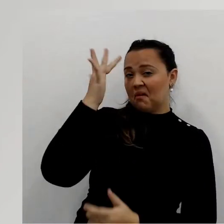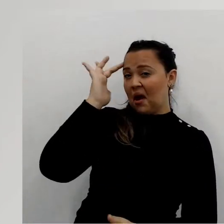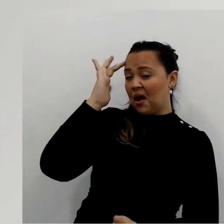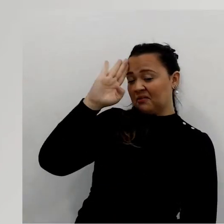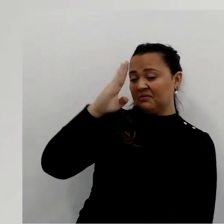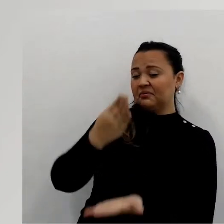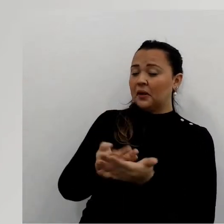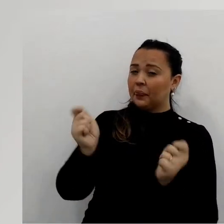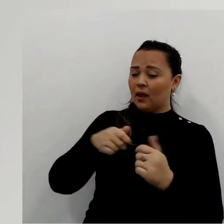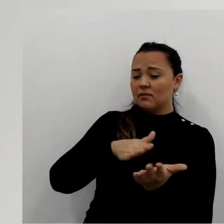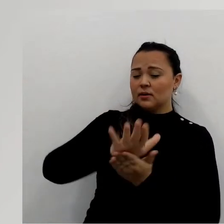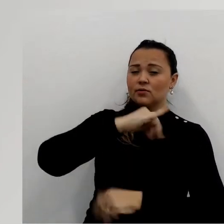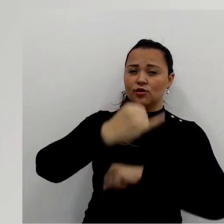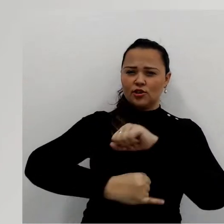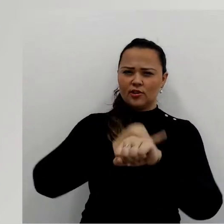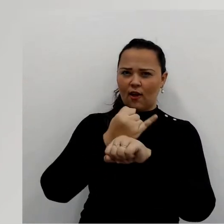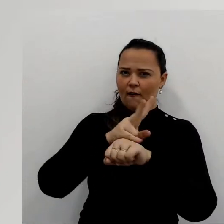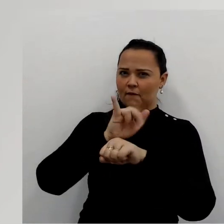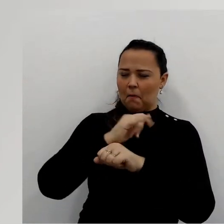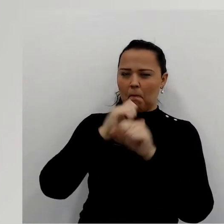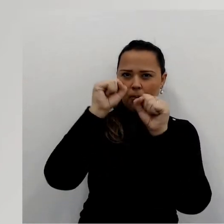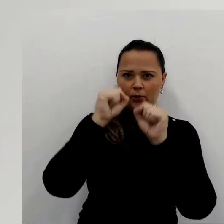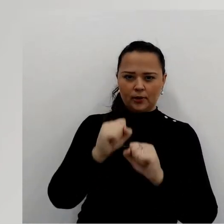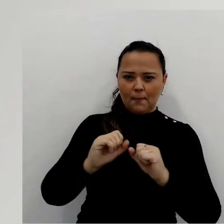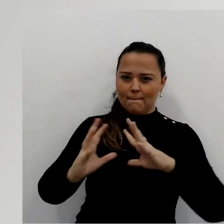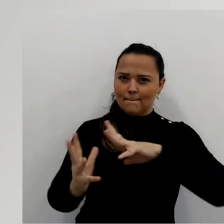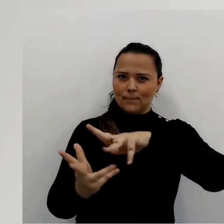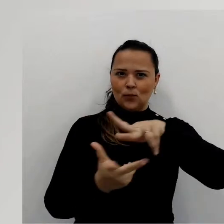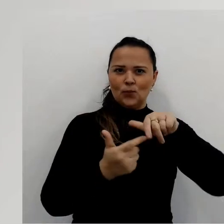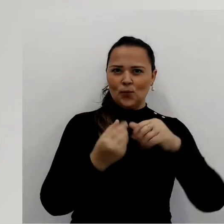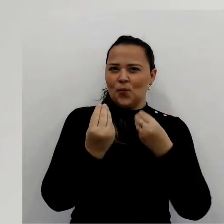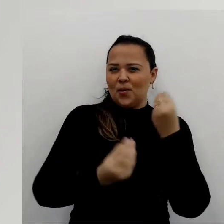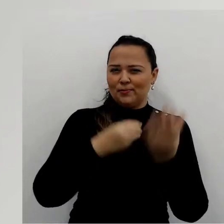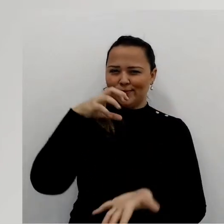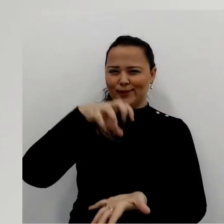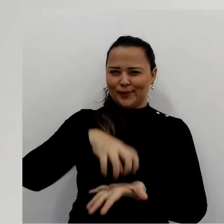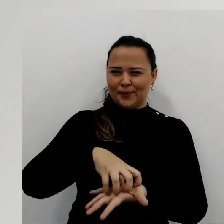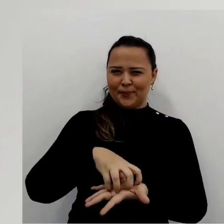believe we'll need for the digital printing to dominate the sector?